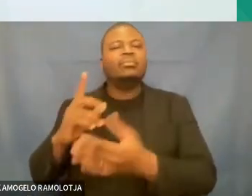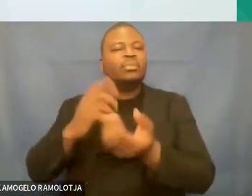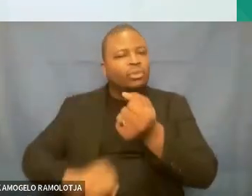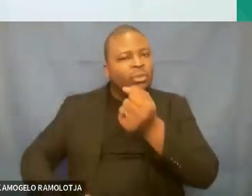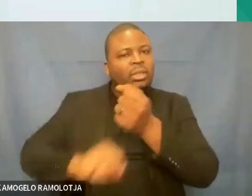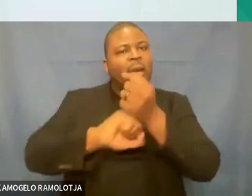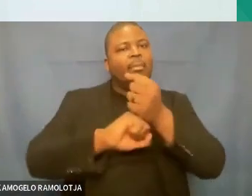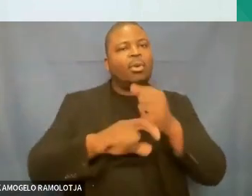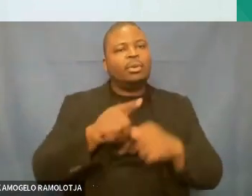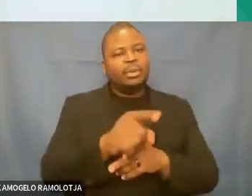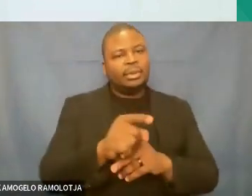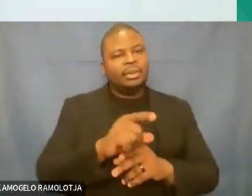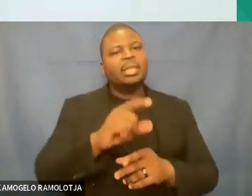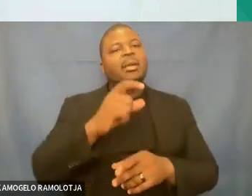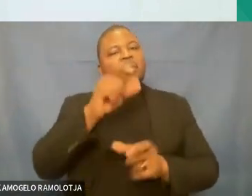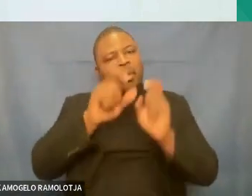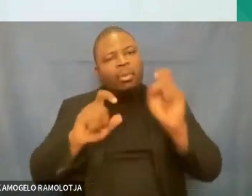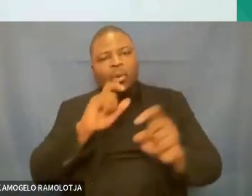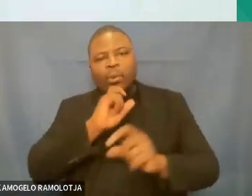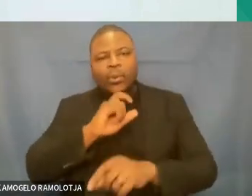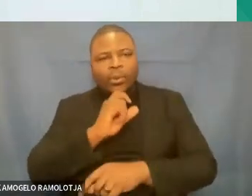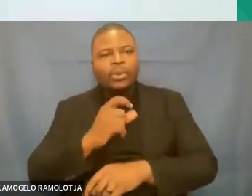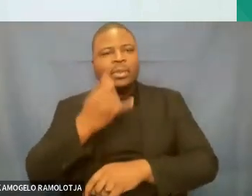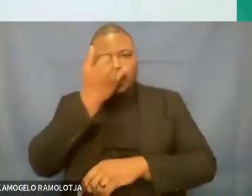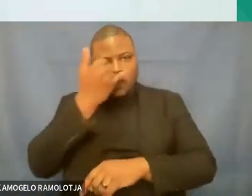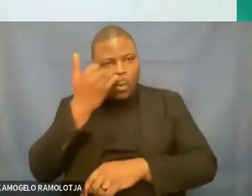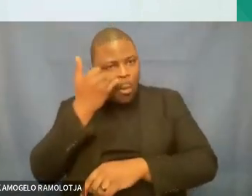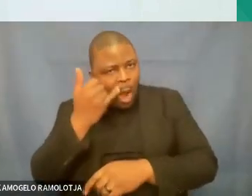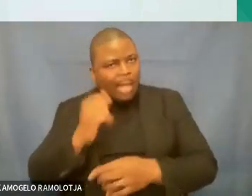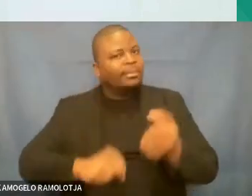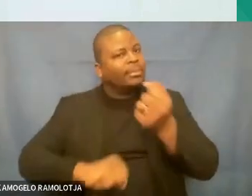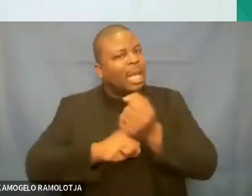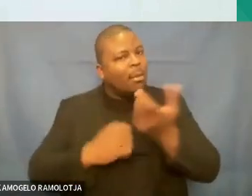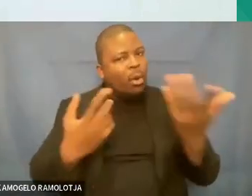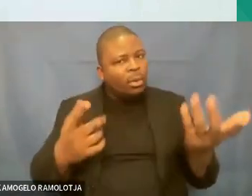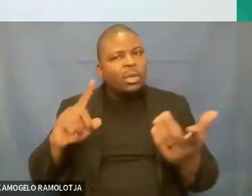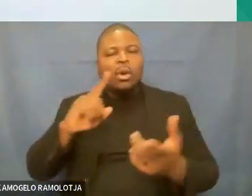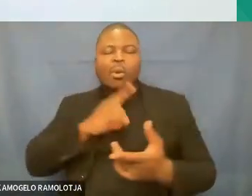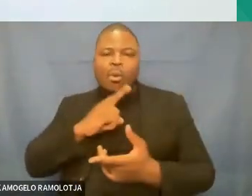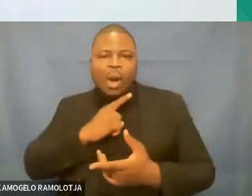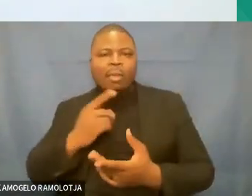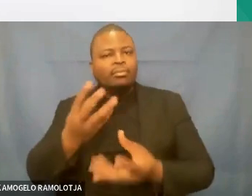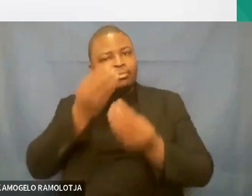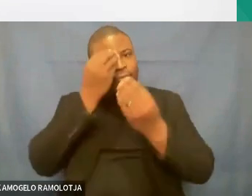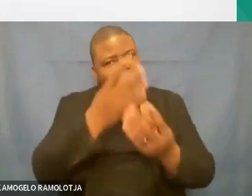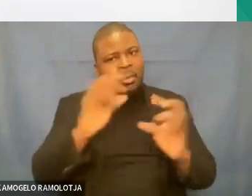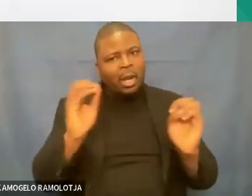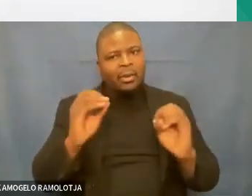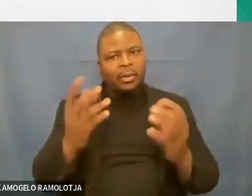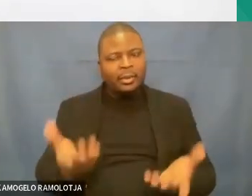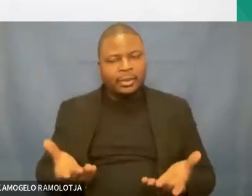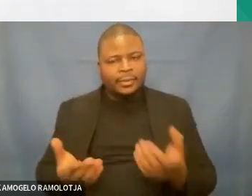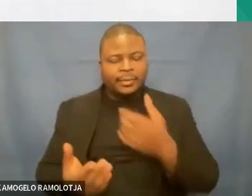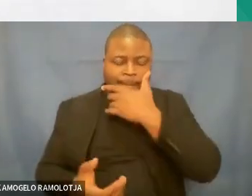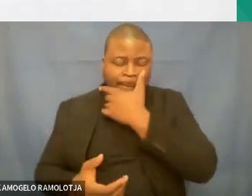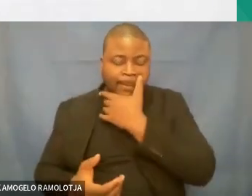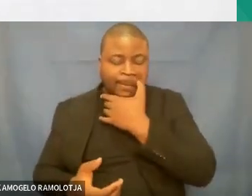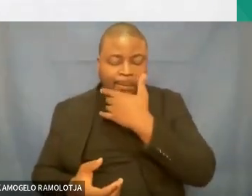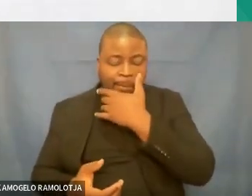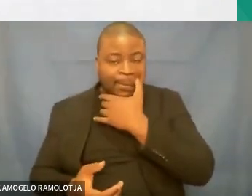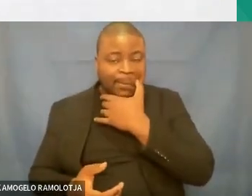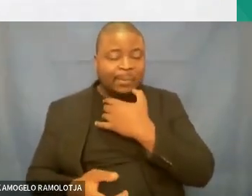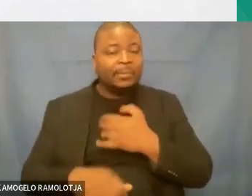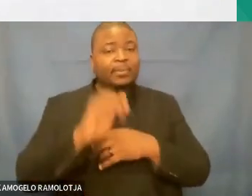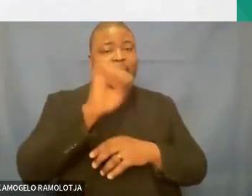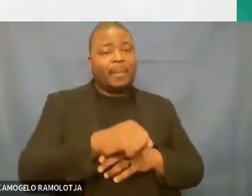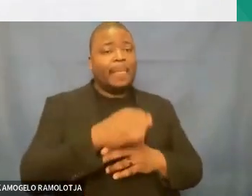their support for young key populations programs and policies? That's a very good question. And